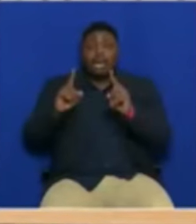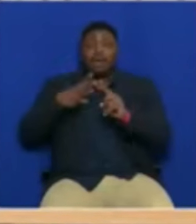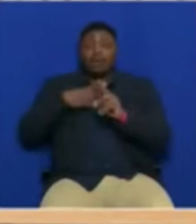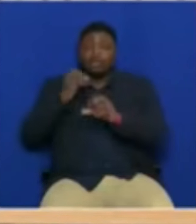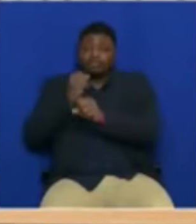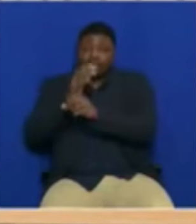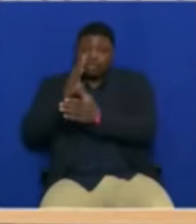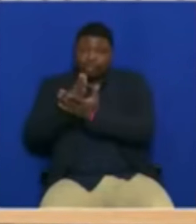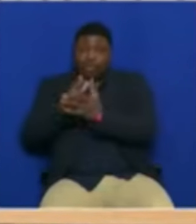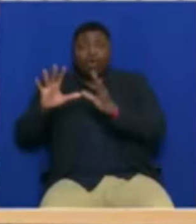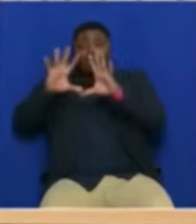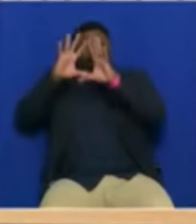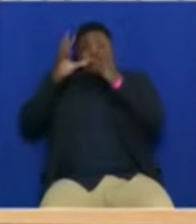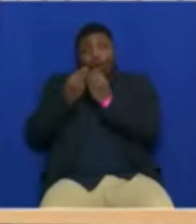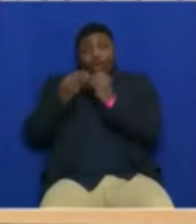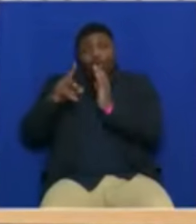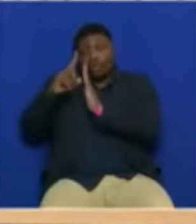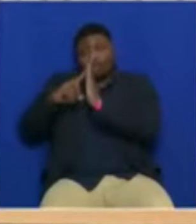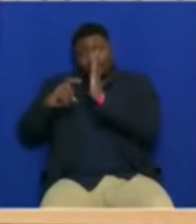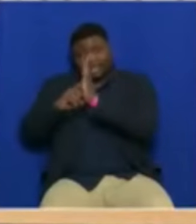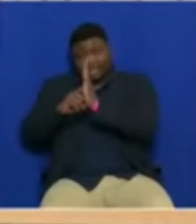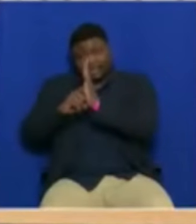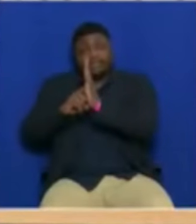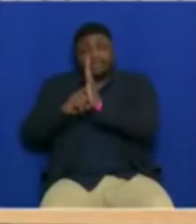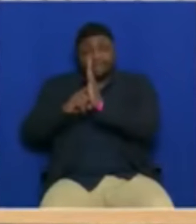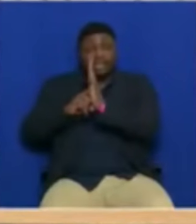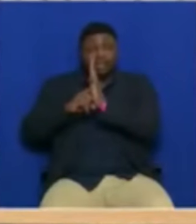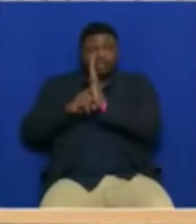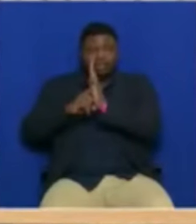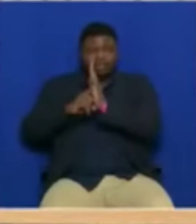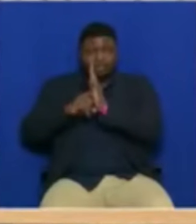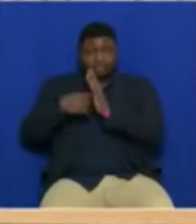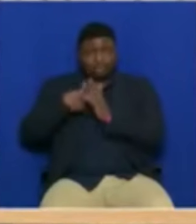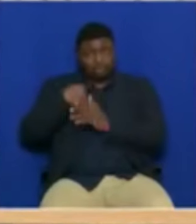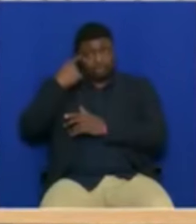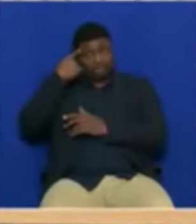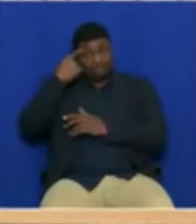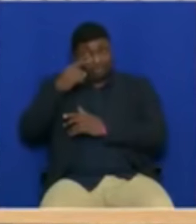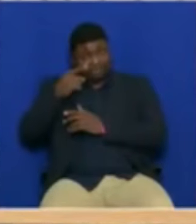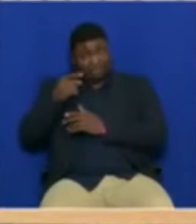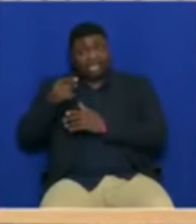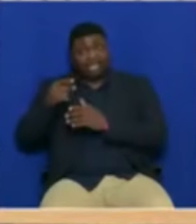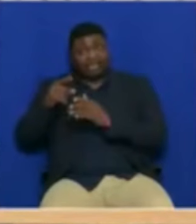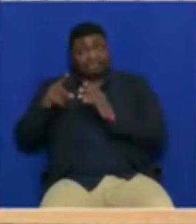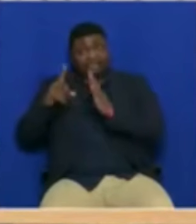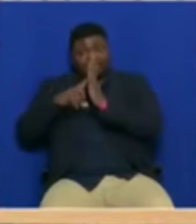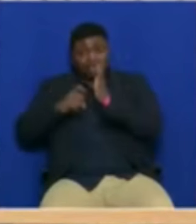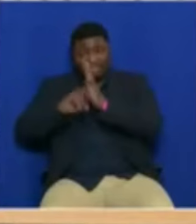consider relevant, reflected in this document. Do you have them?